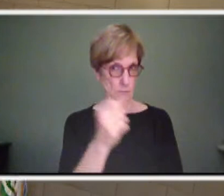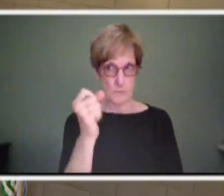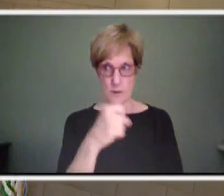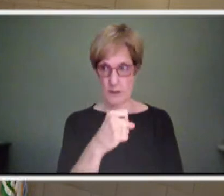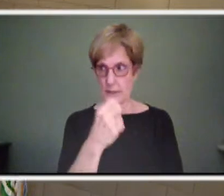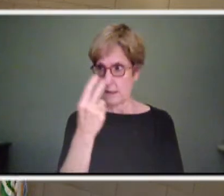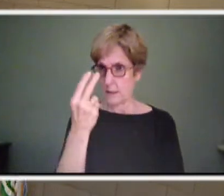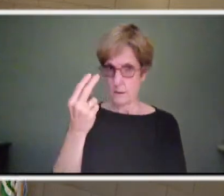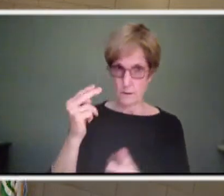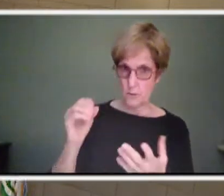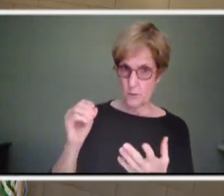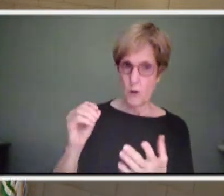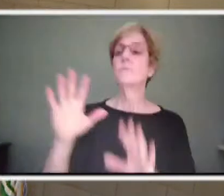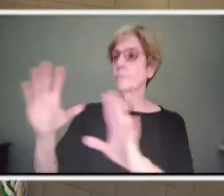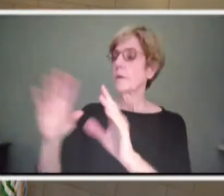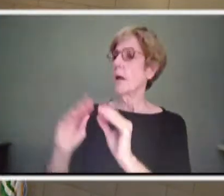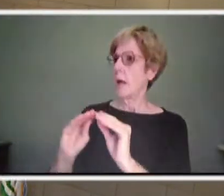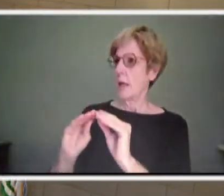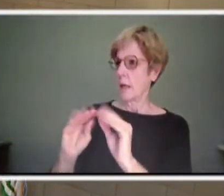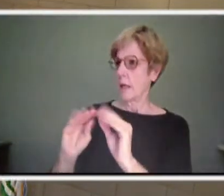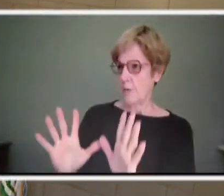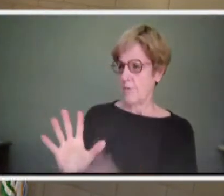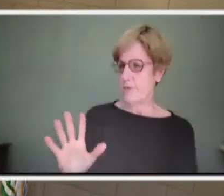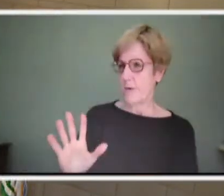clarify, you're